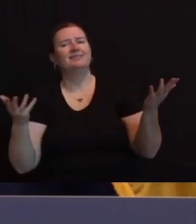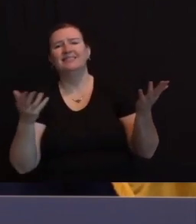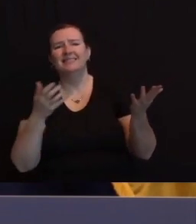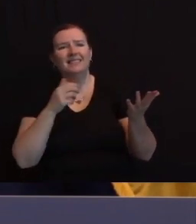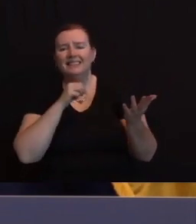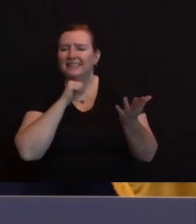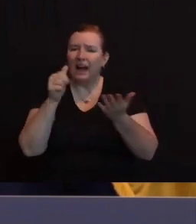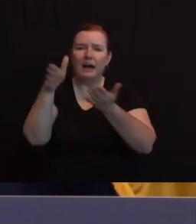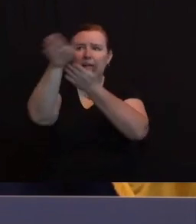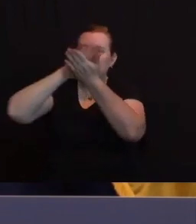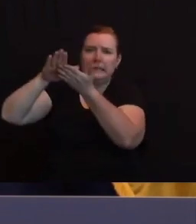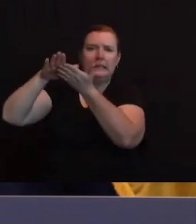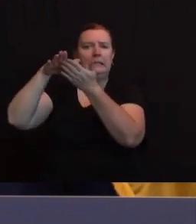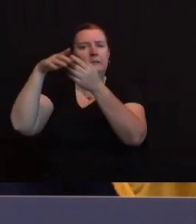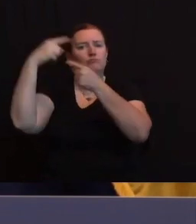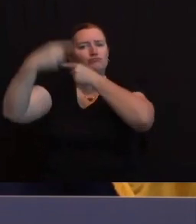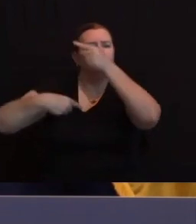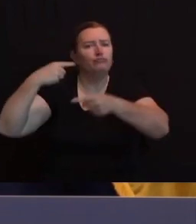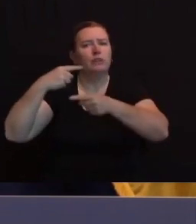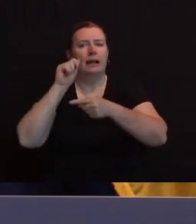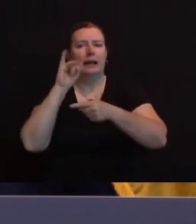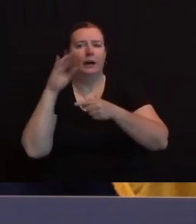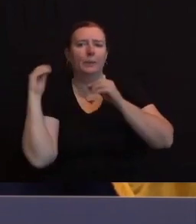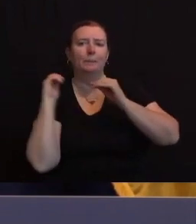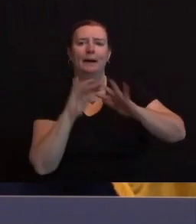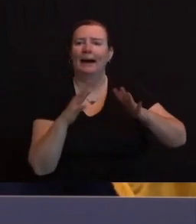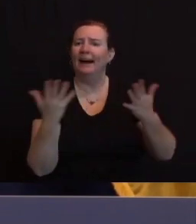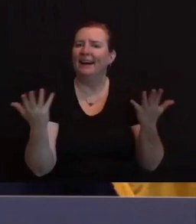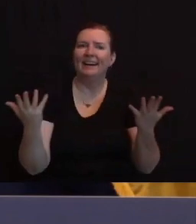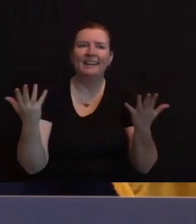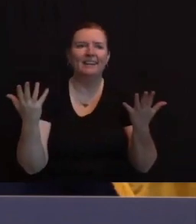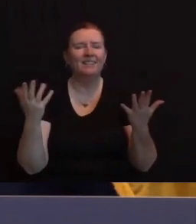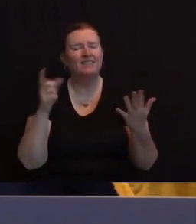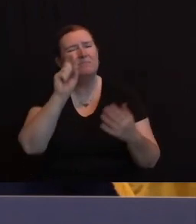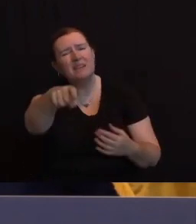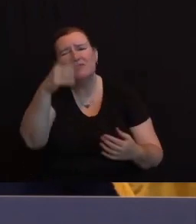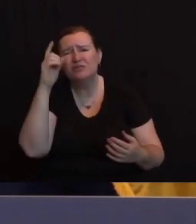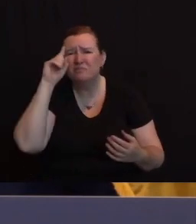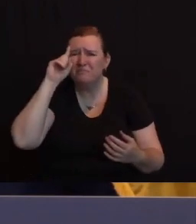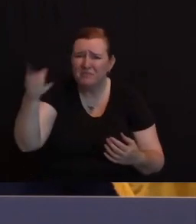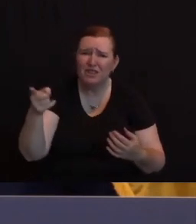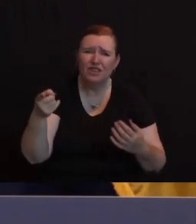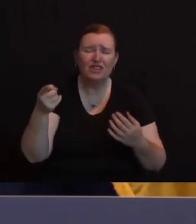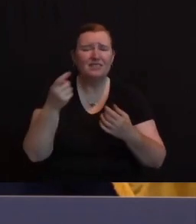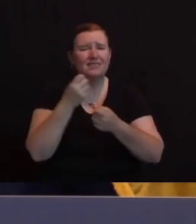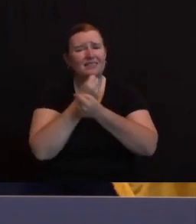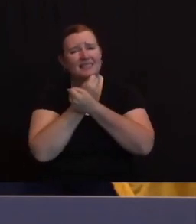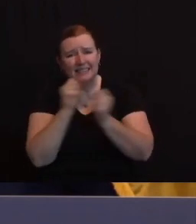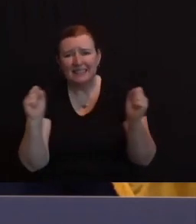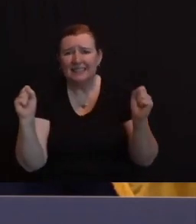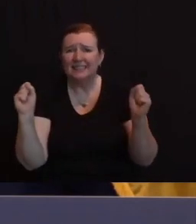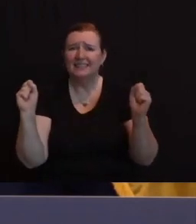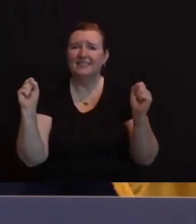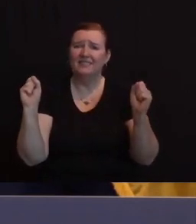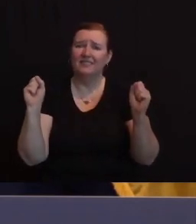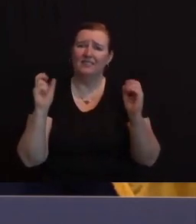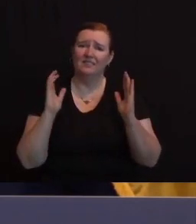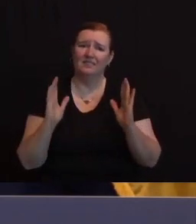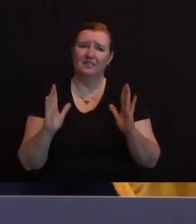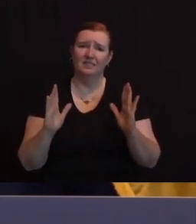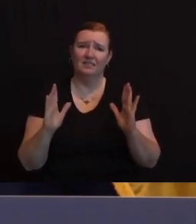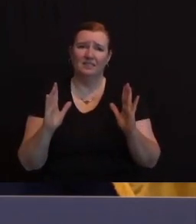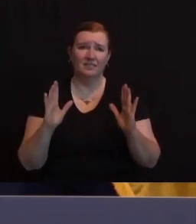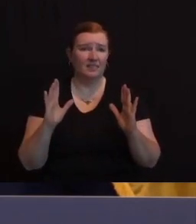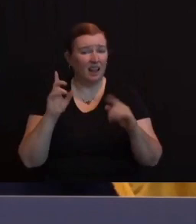smart and be safe. We need to wear our masks if we can't keep social distances. Over the past